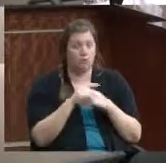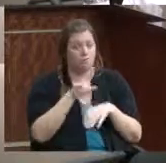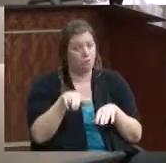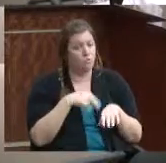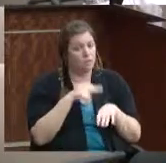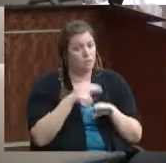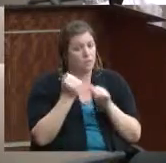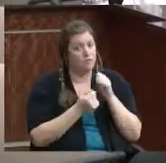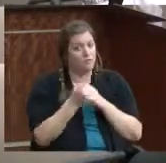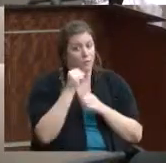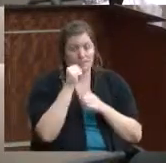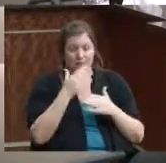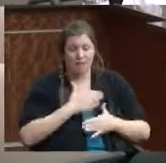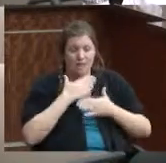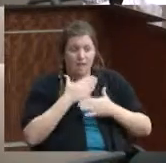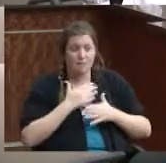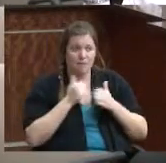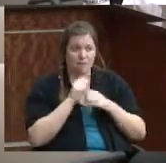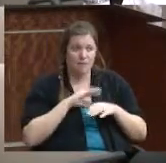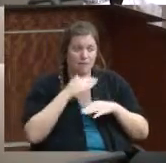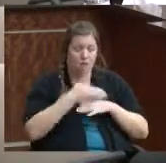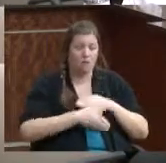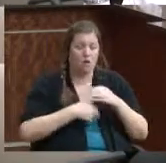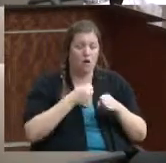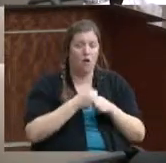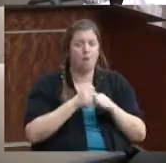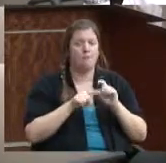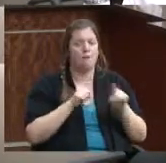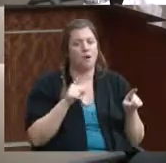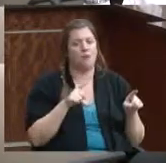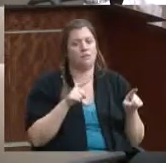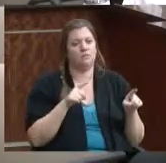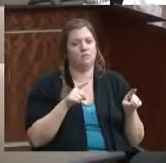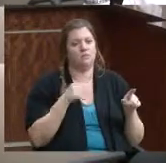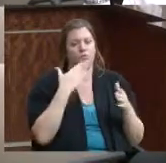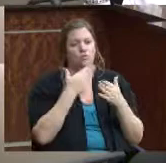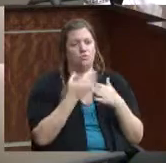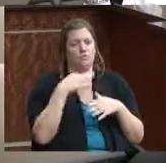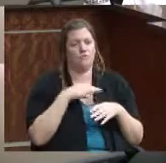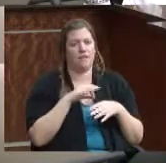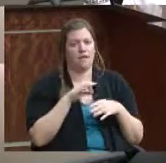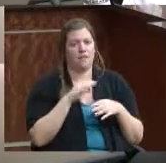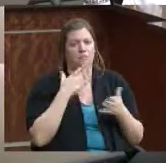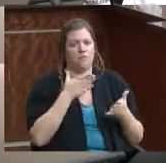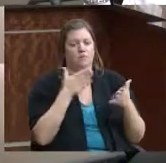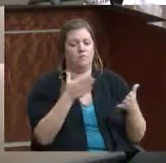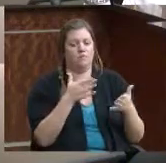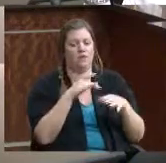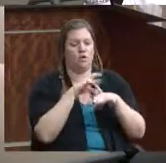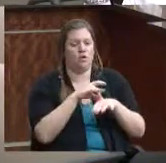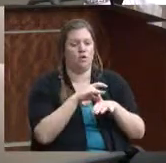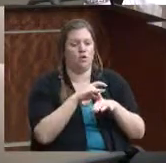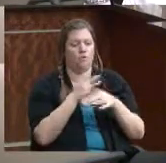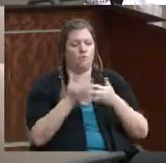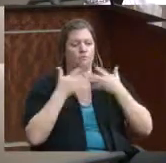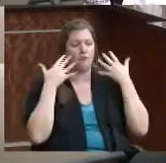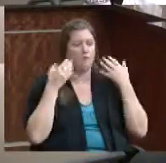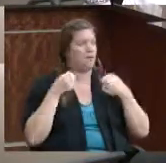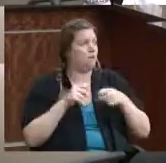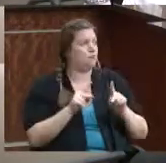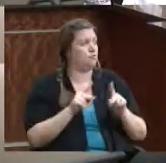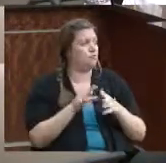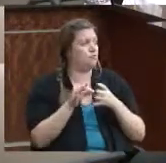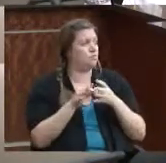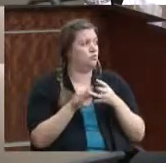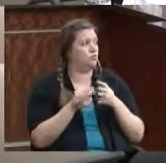course, everyone may not be happy with the overall outcome, but showing a true good faith effort to provide an earth-friendly option that considers also